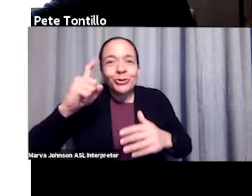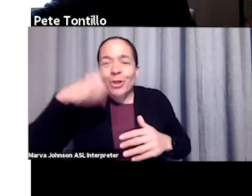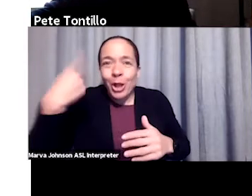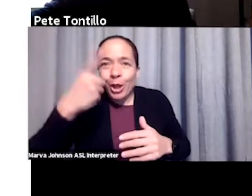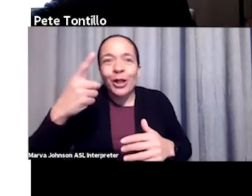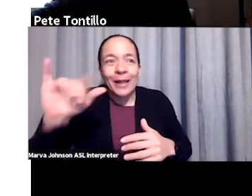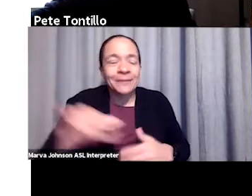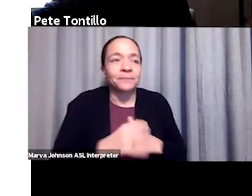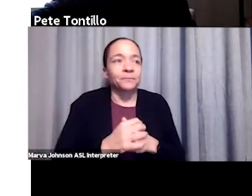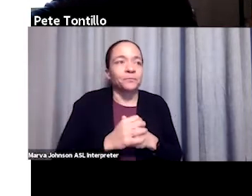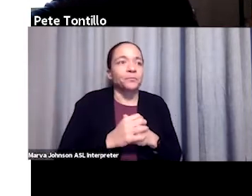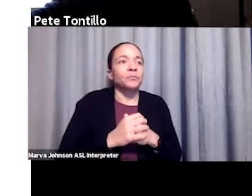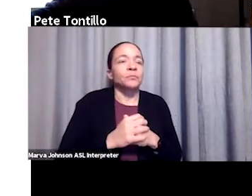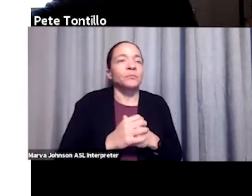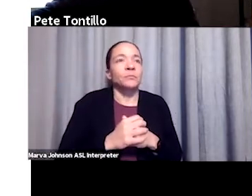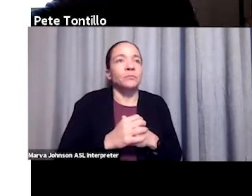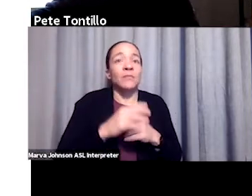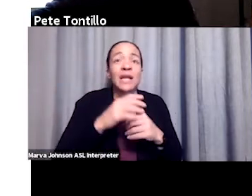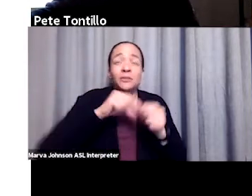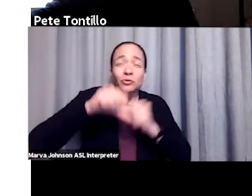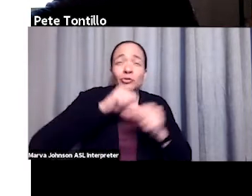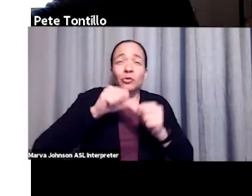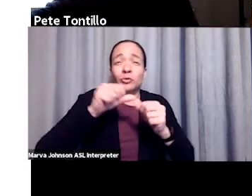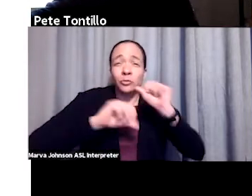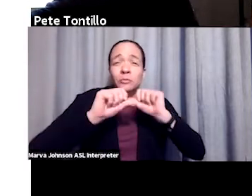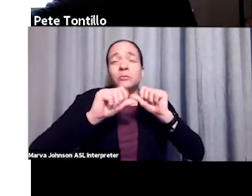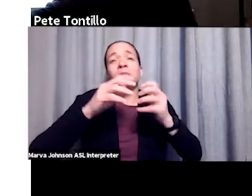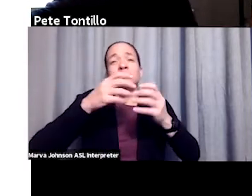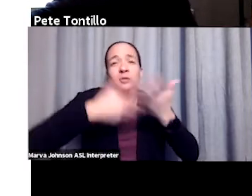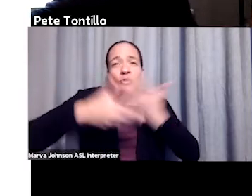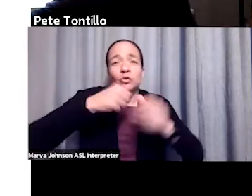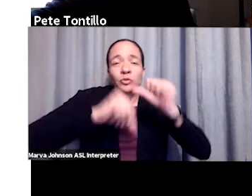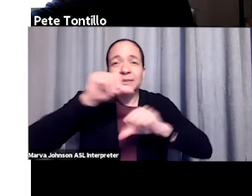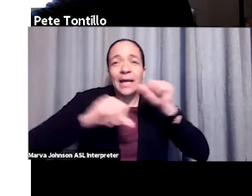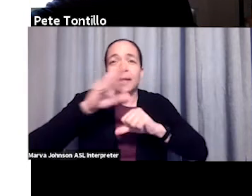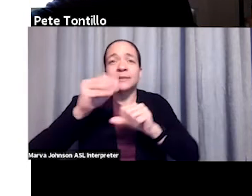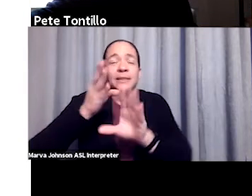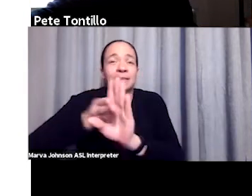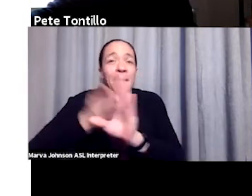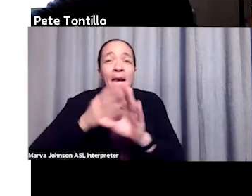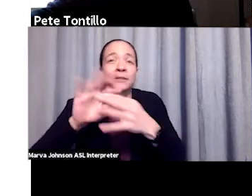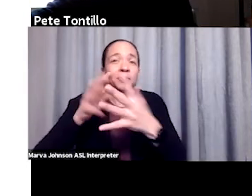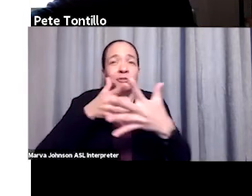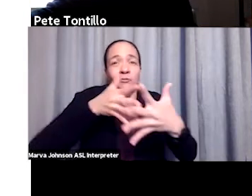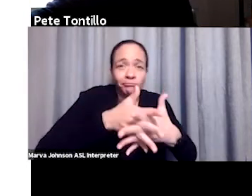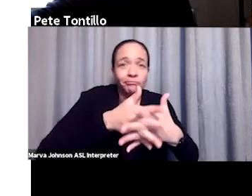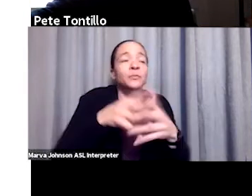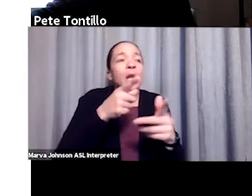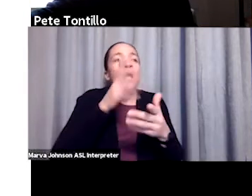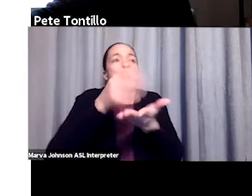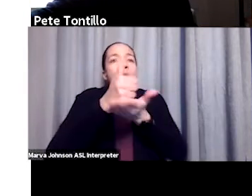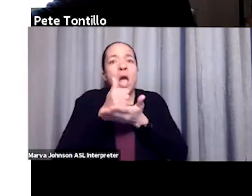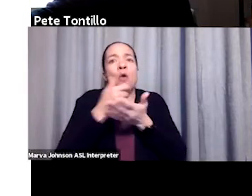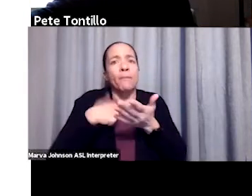the psychological and social science. The reason that our team is interested in exploring cultural narratives is because narratives help shape our identity, which in